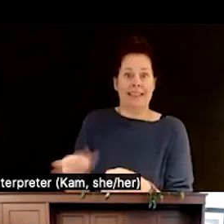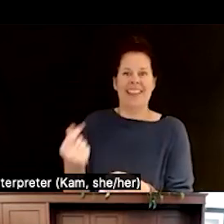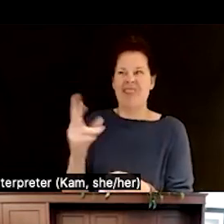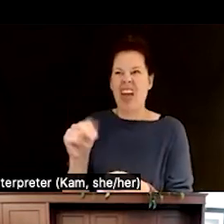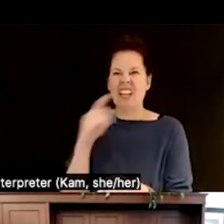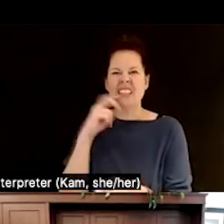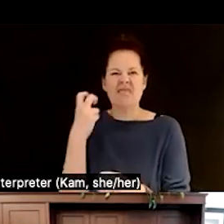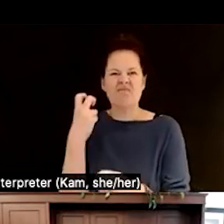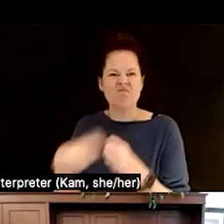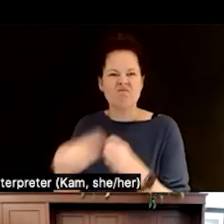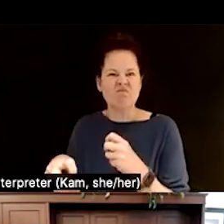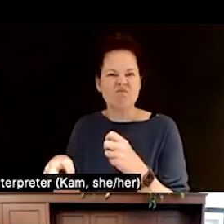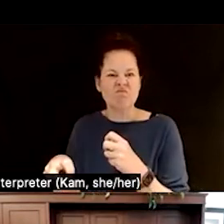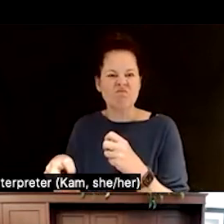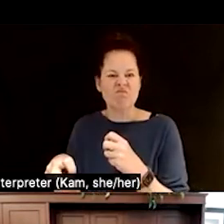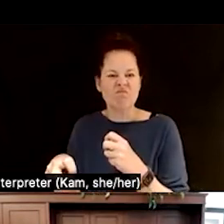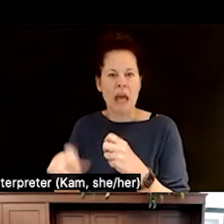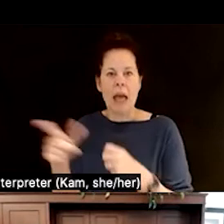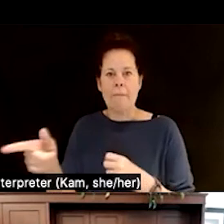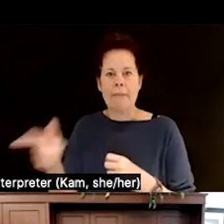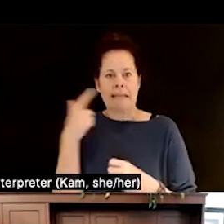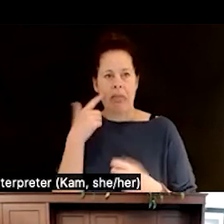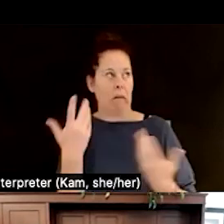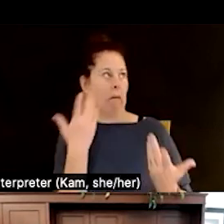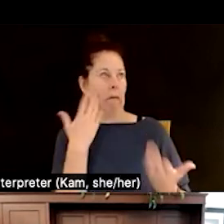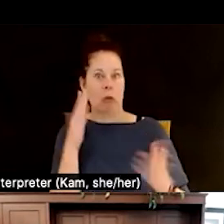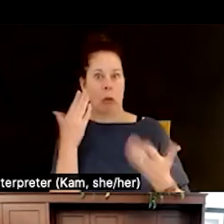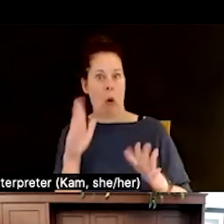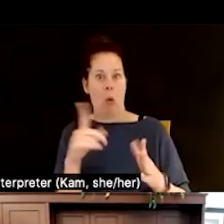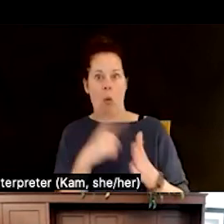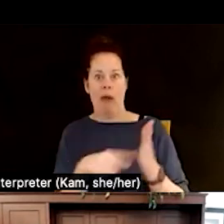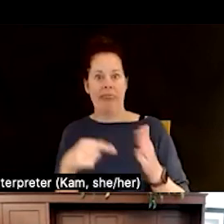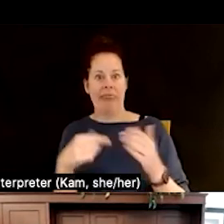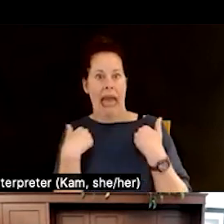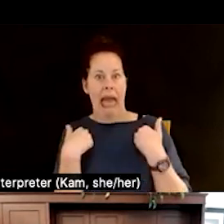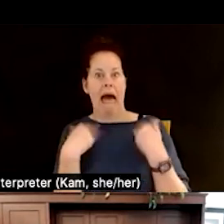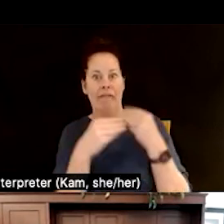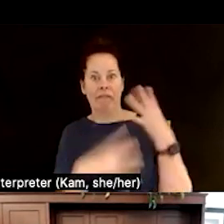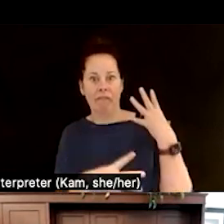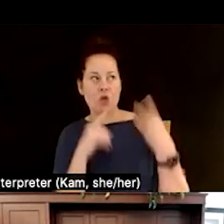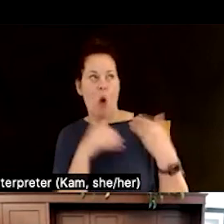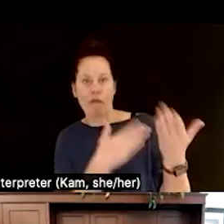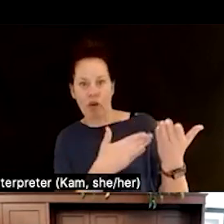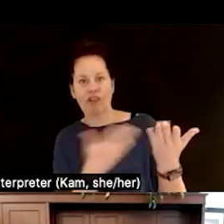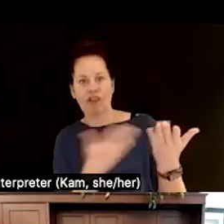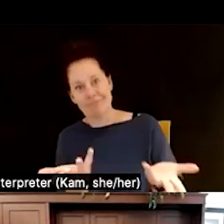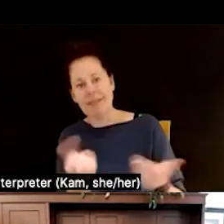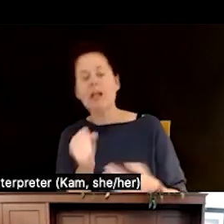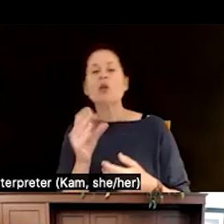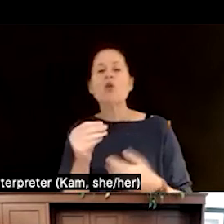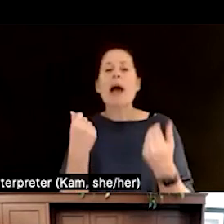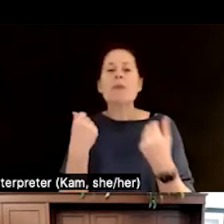get accommodations because they don't know what they offer. And so trying to get organizations